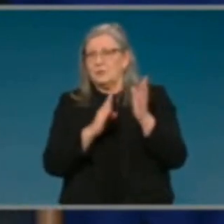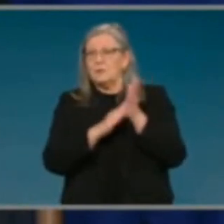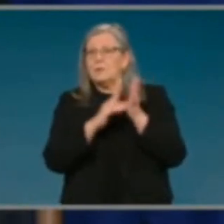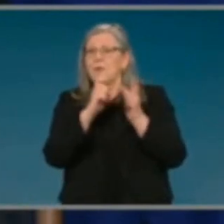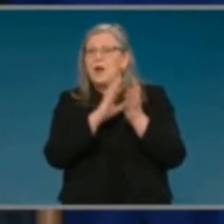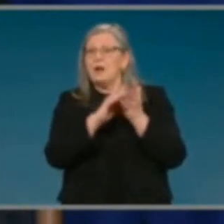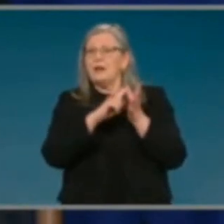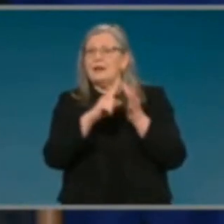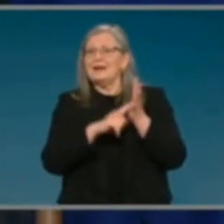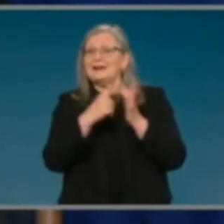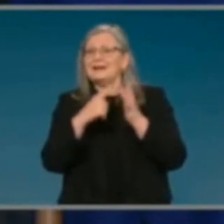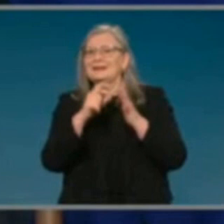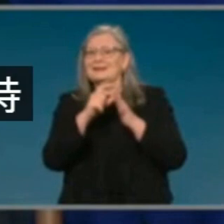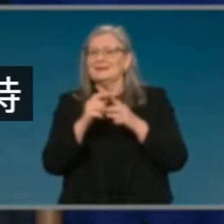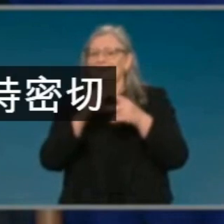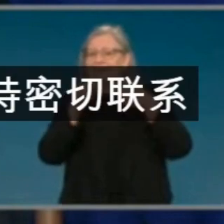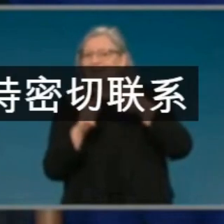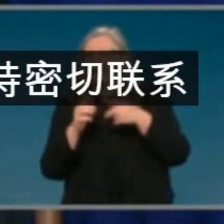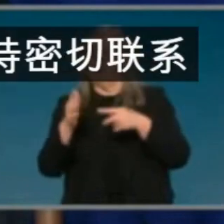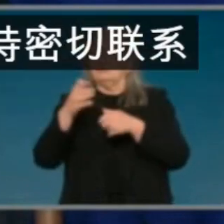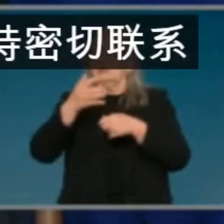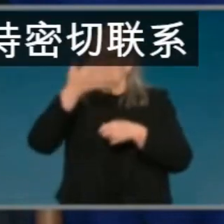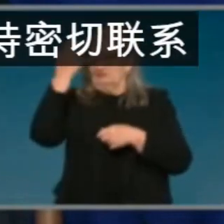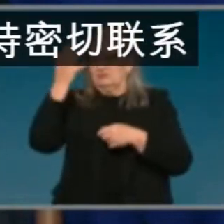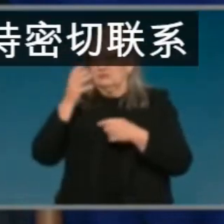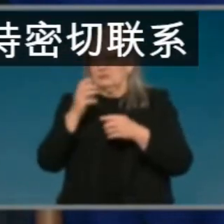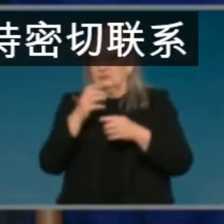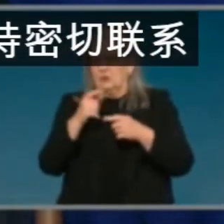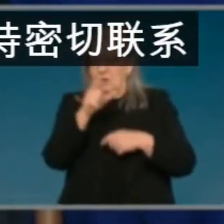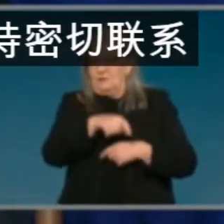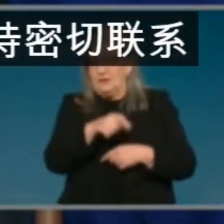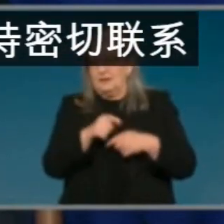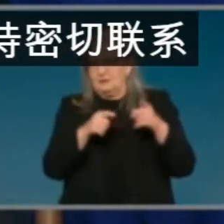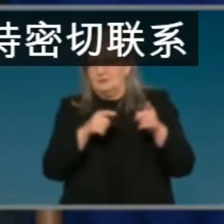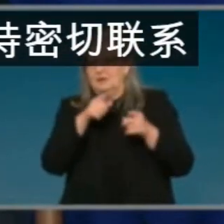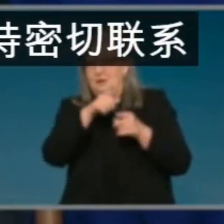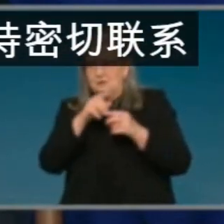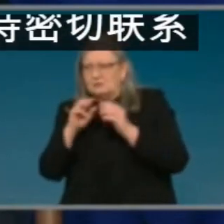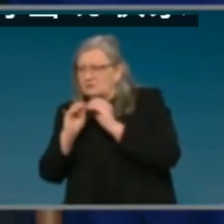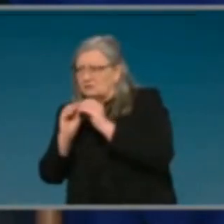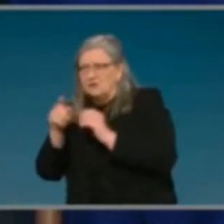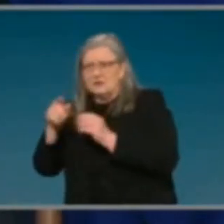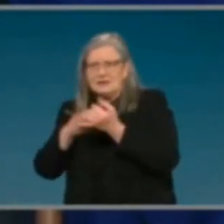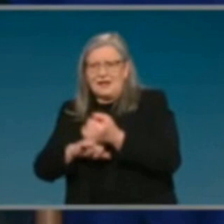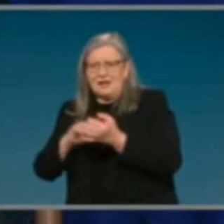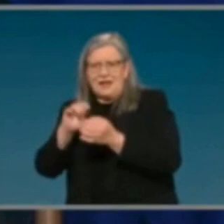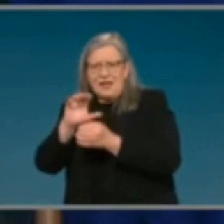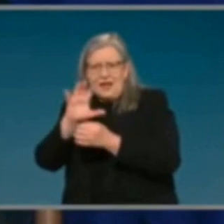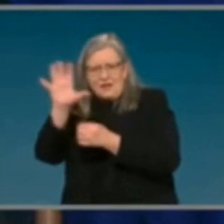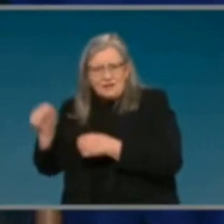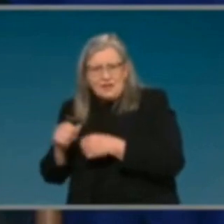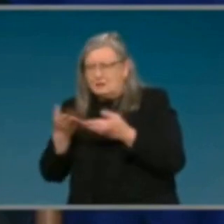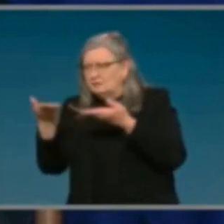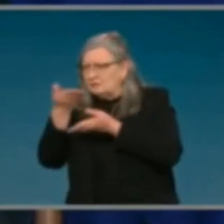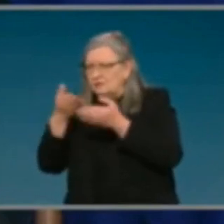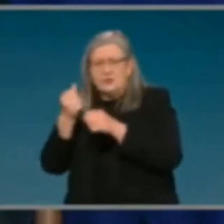African colleagues in the General Practice Network. Myself and Dr. Sonia Bennett, one of the other